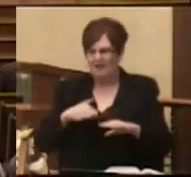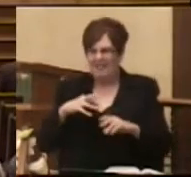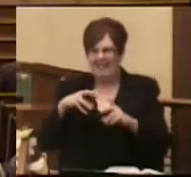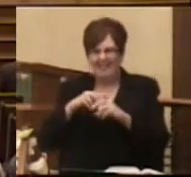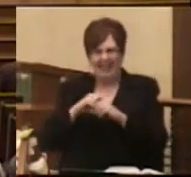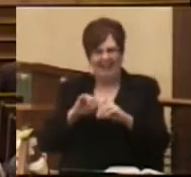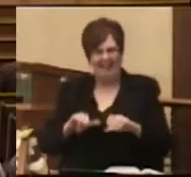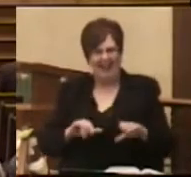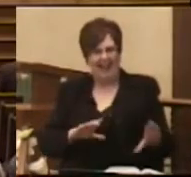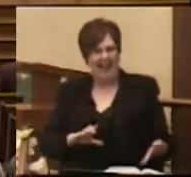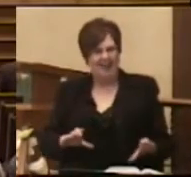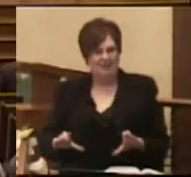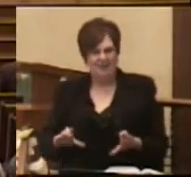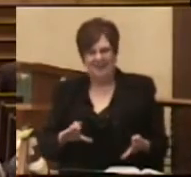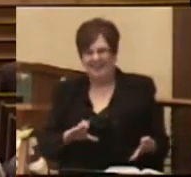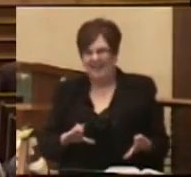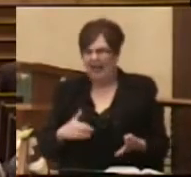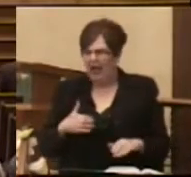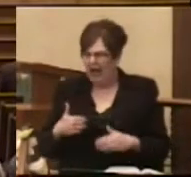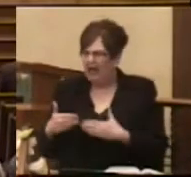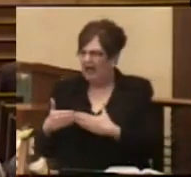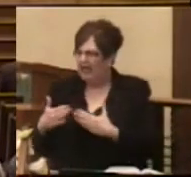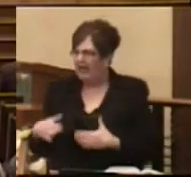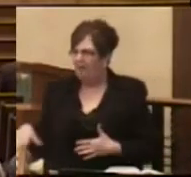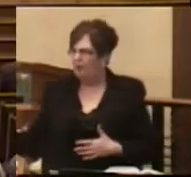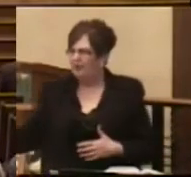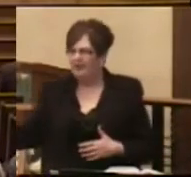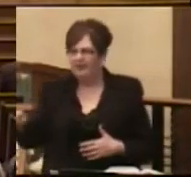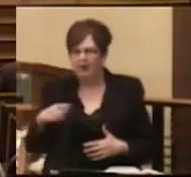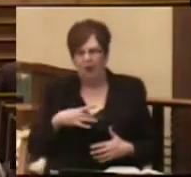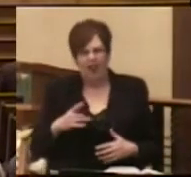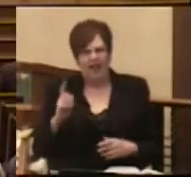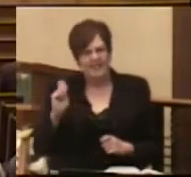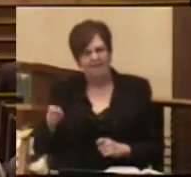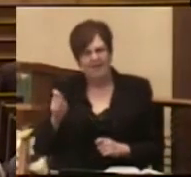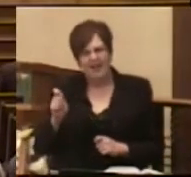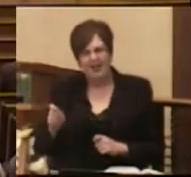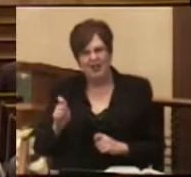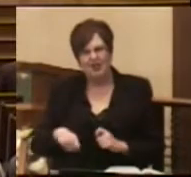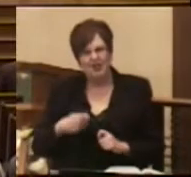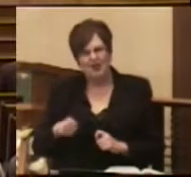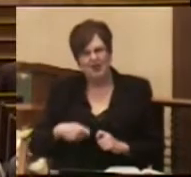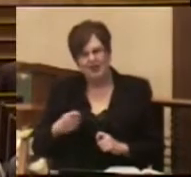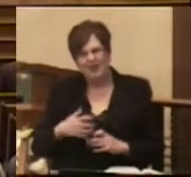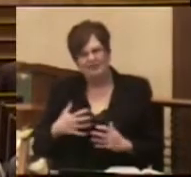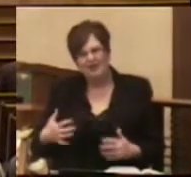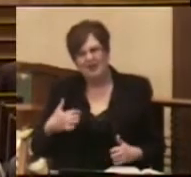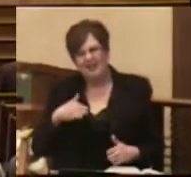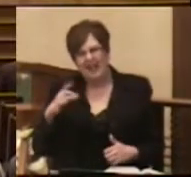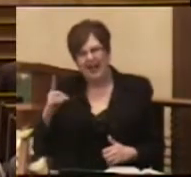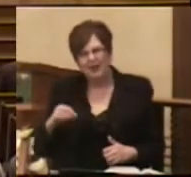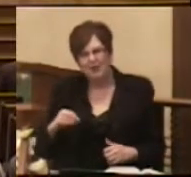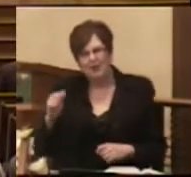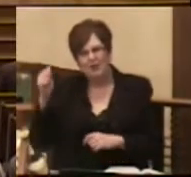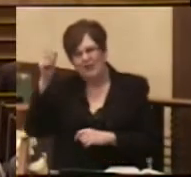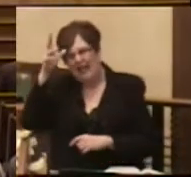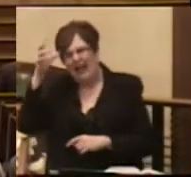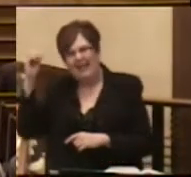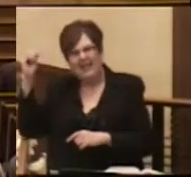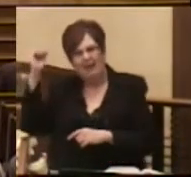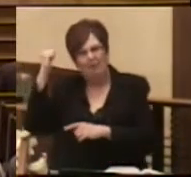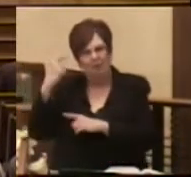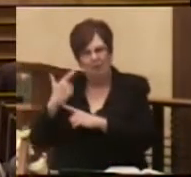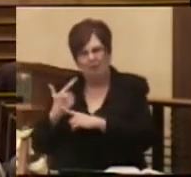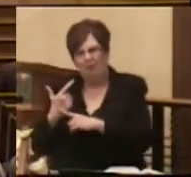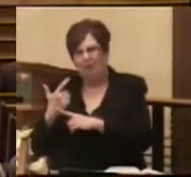the action. I had neighbors. I had neighbors who liked to fish as much as I do. It was a dad and his boy, and